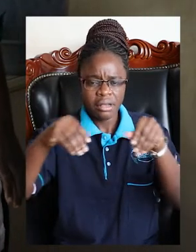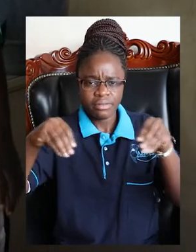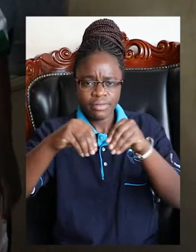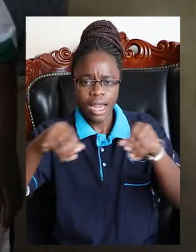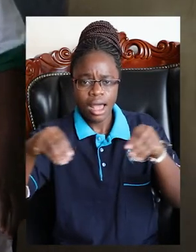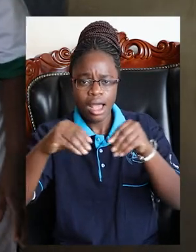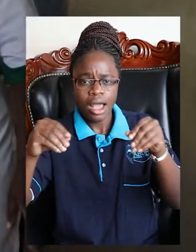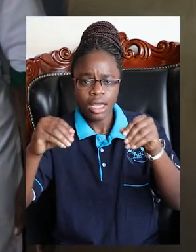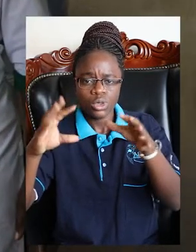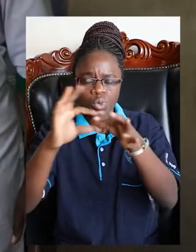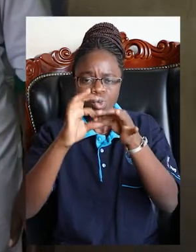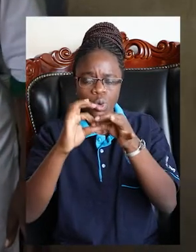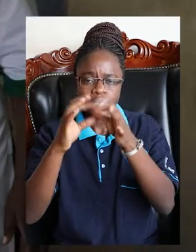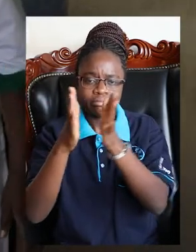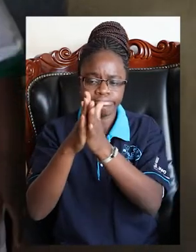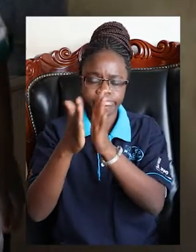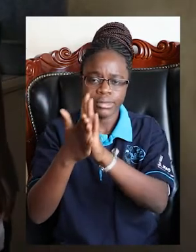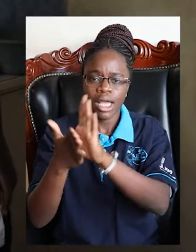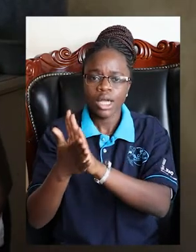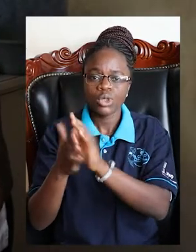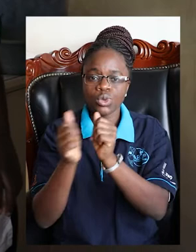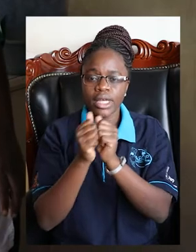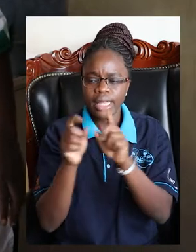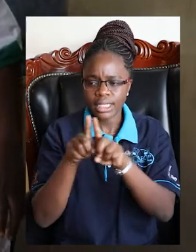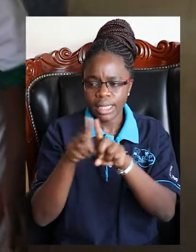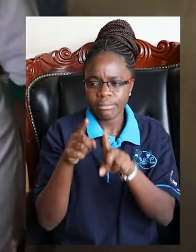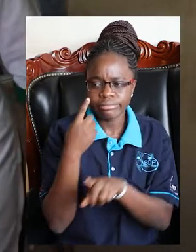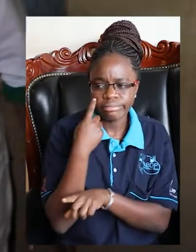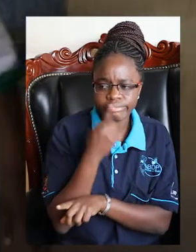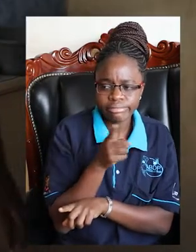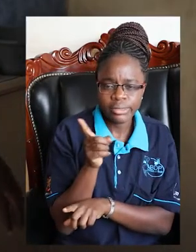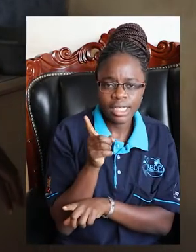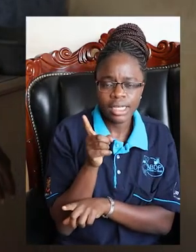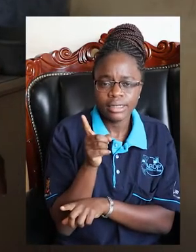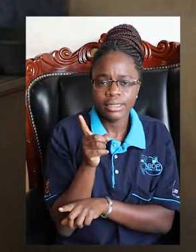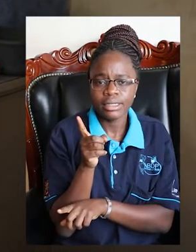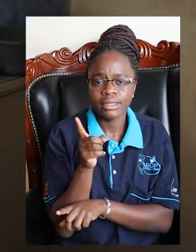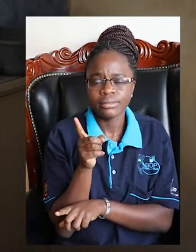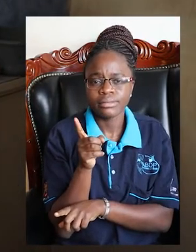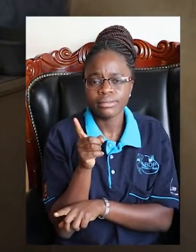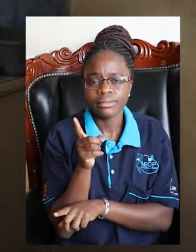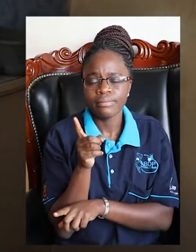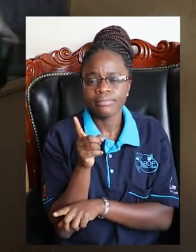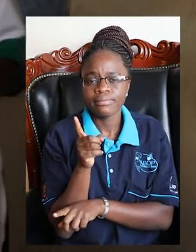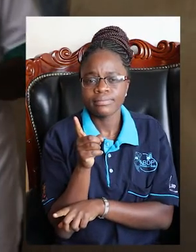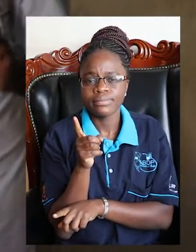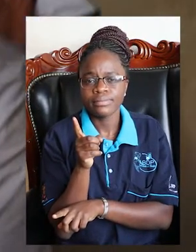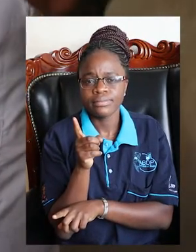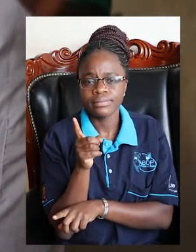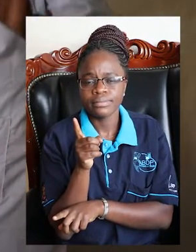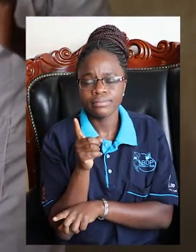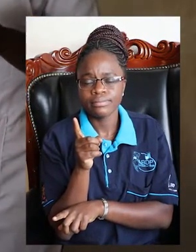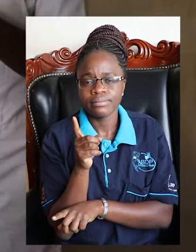flour for binding. And then you'll need what we call a starch. If you don't